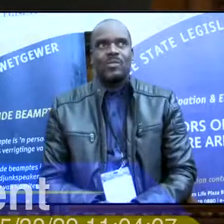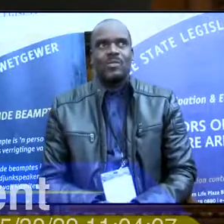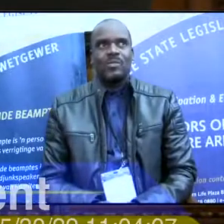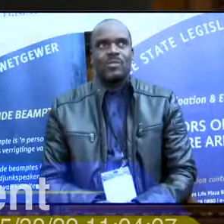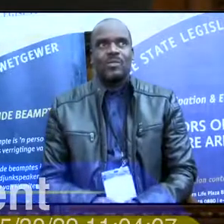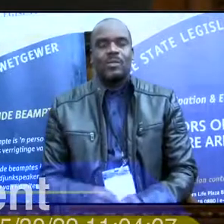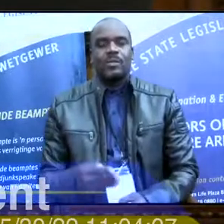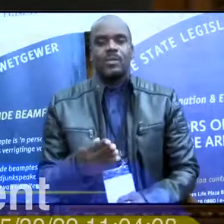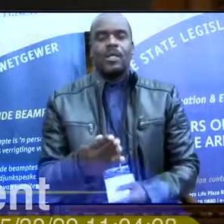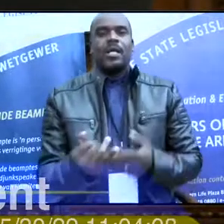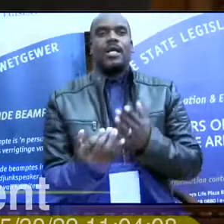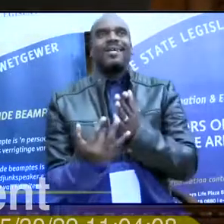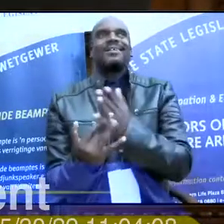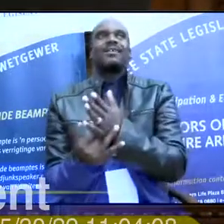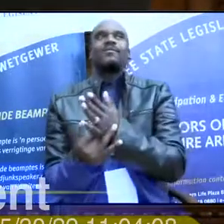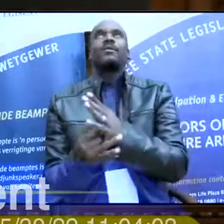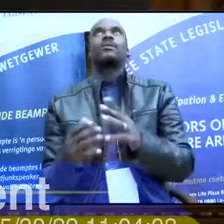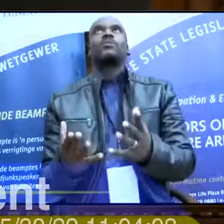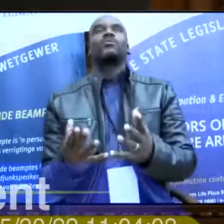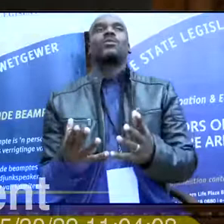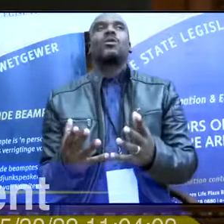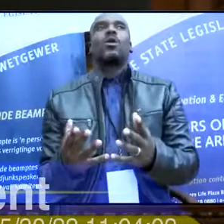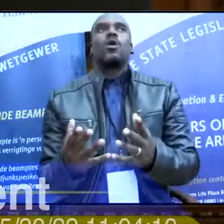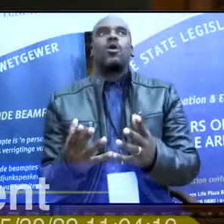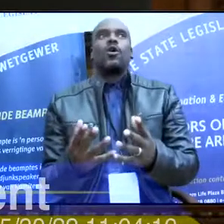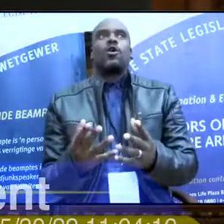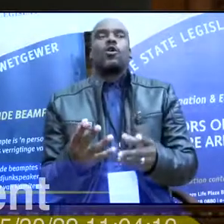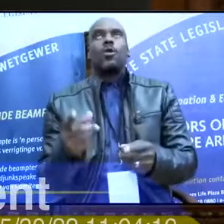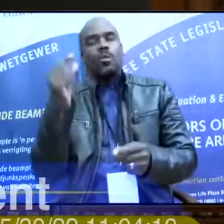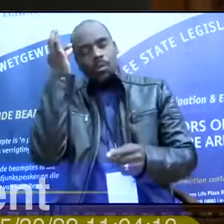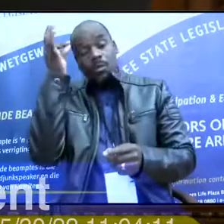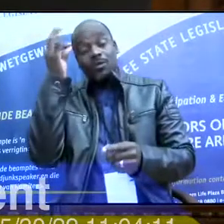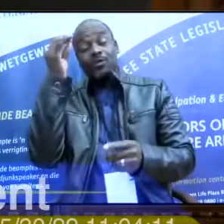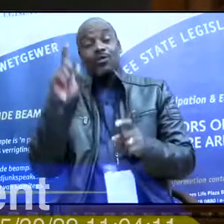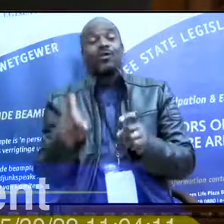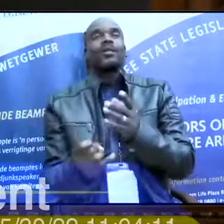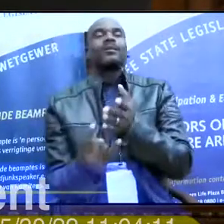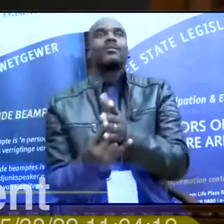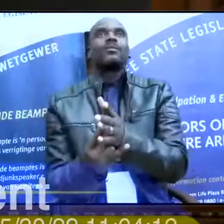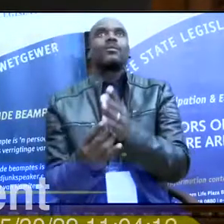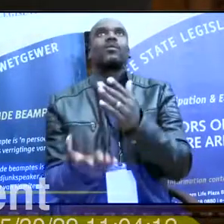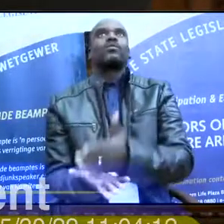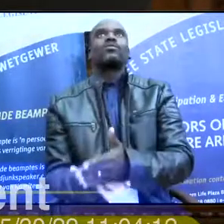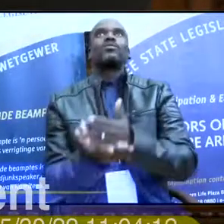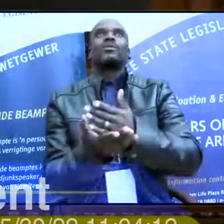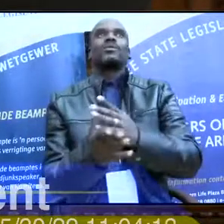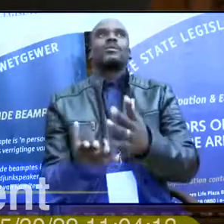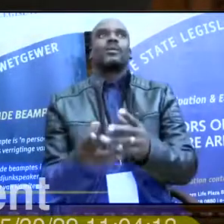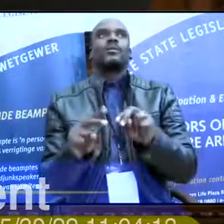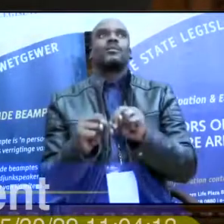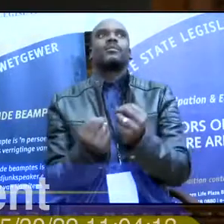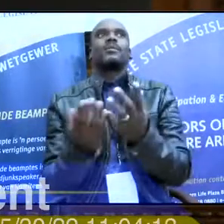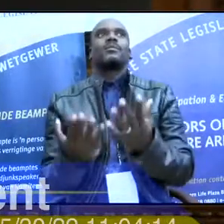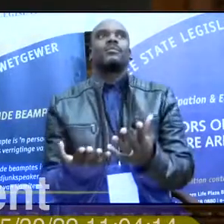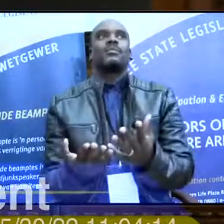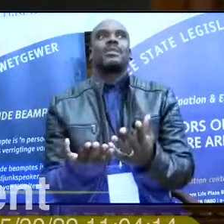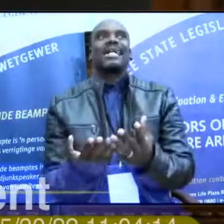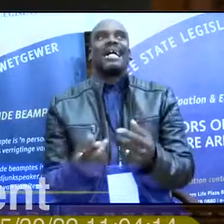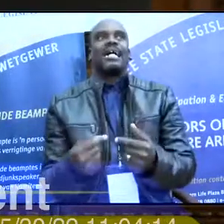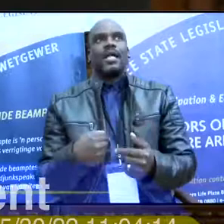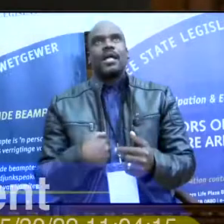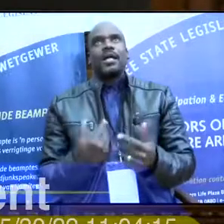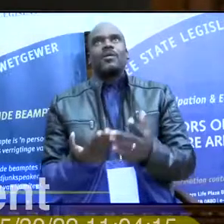unanticipated emerging shocks on global growth has led of course to tight financial conditions and high